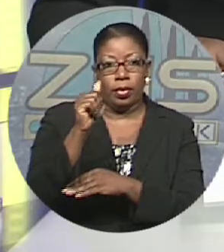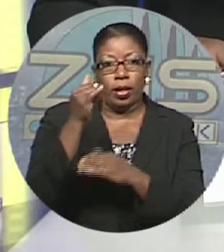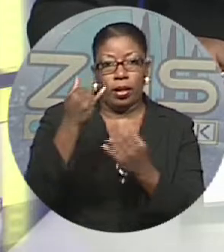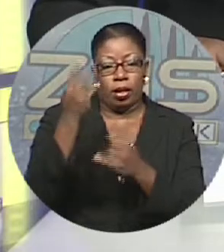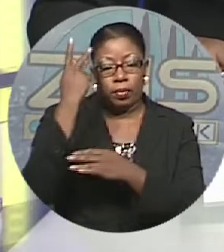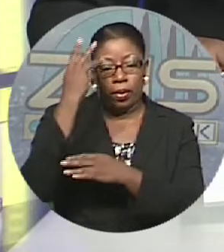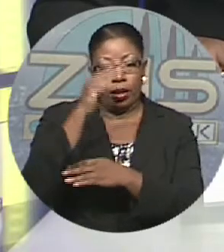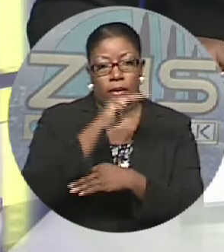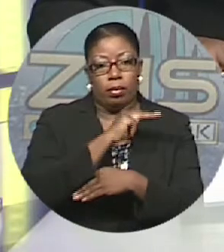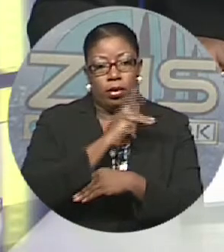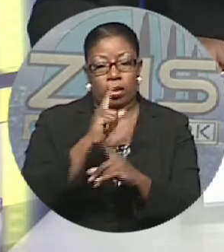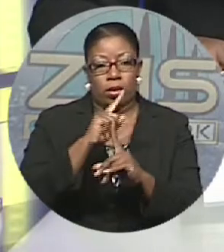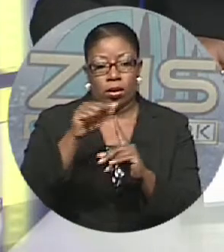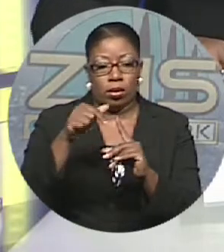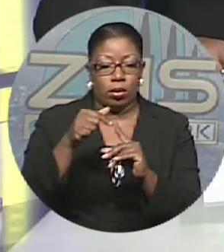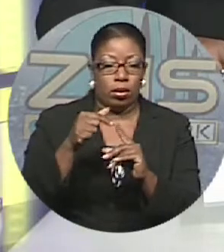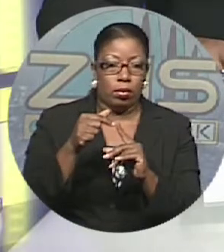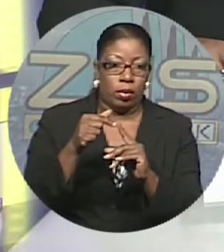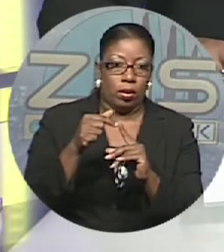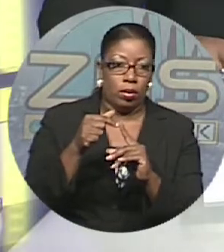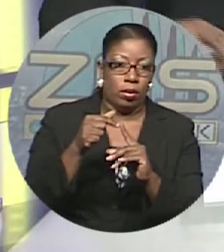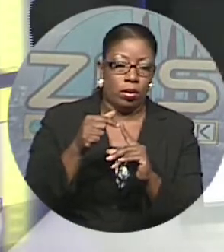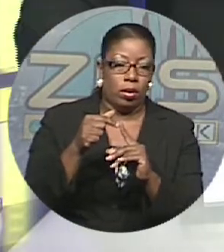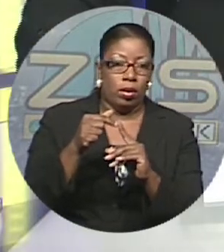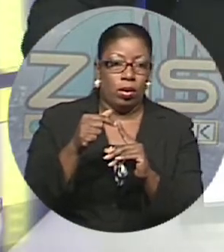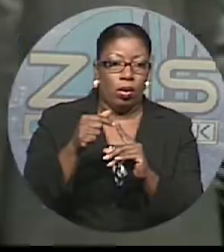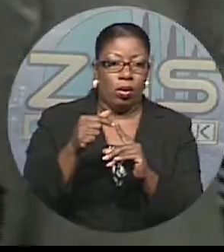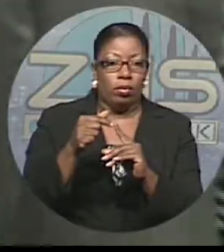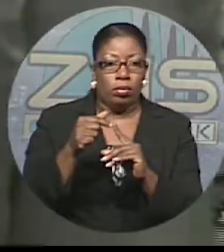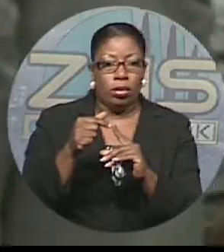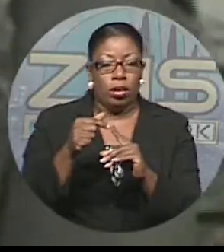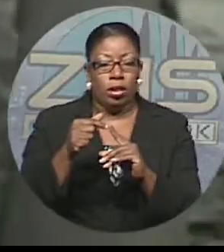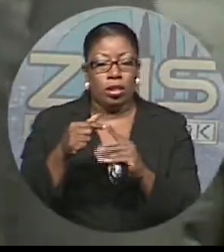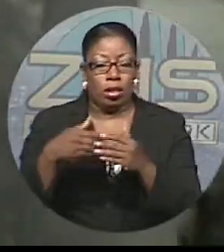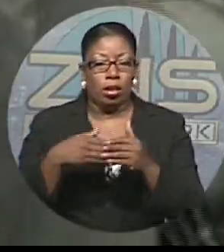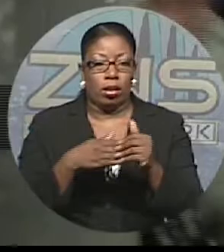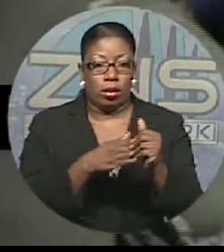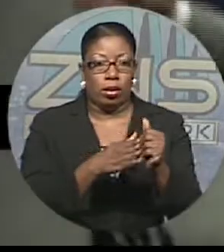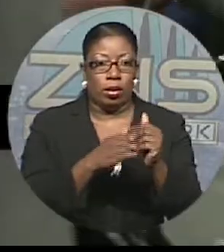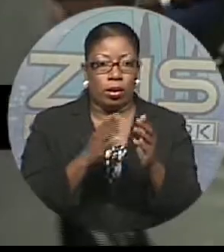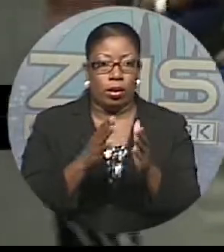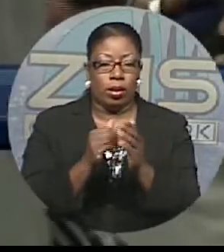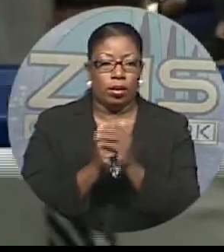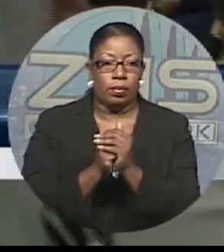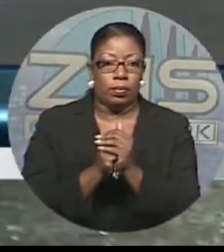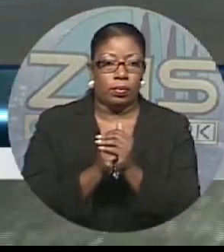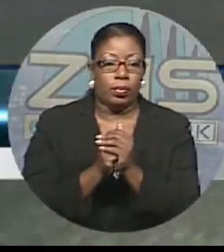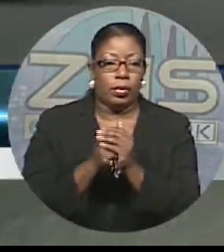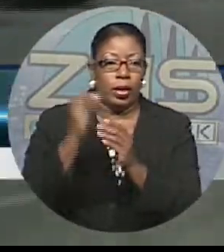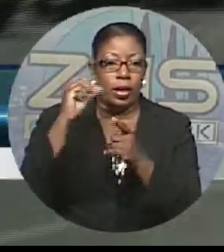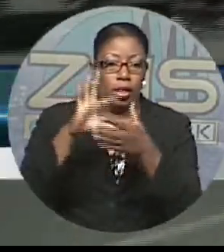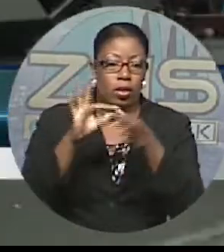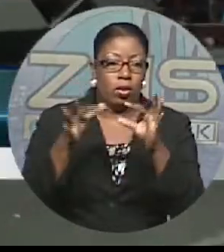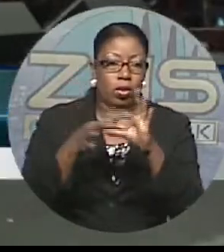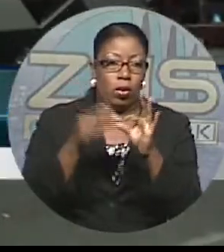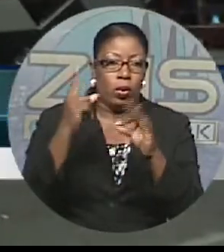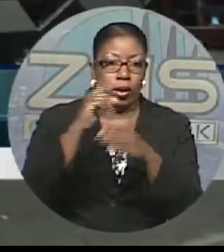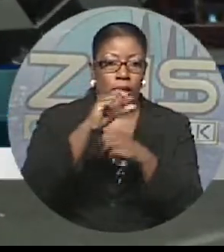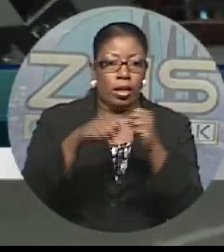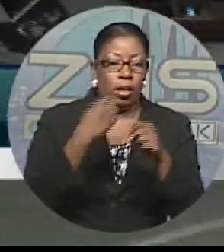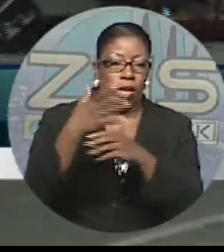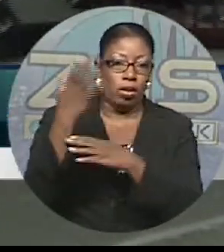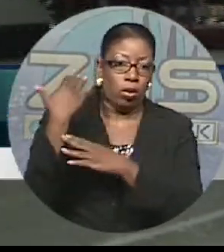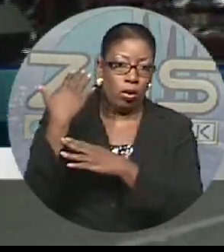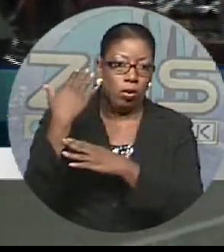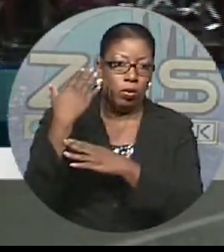Minister endorsed Bishop Ellis as a sound leader. His story has the spotlight of the world on the Bahamas. Less than a year ago, Bishop